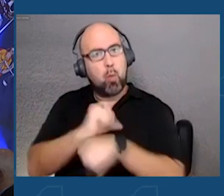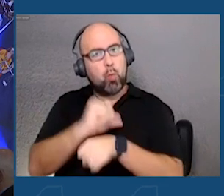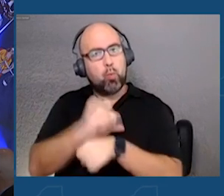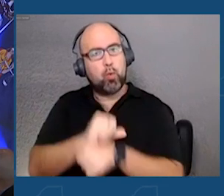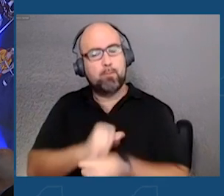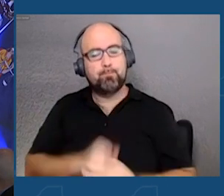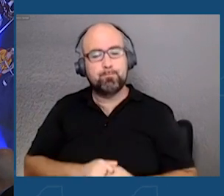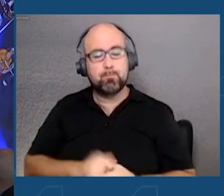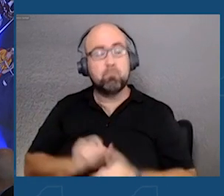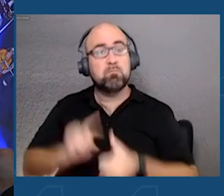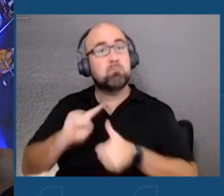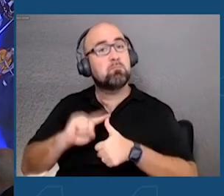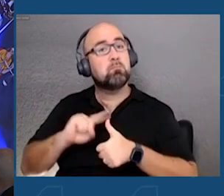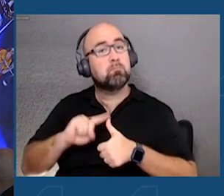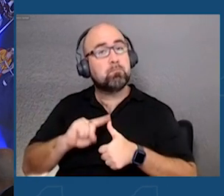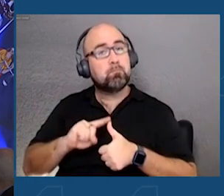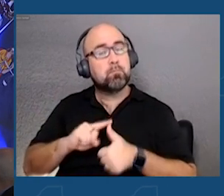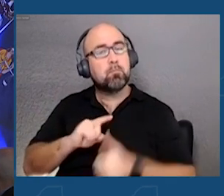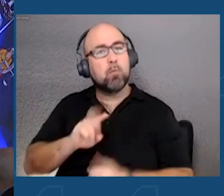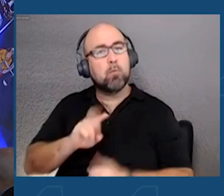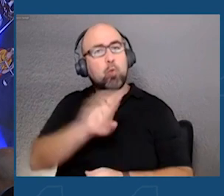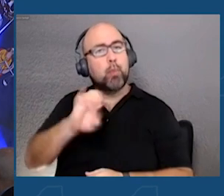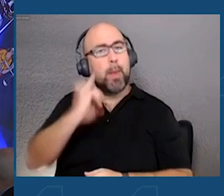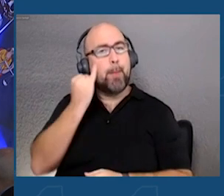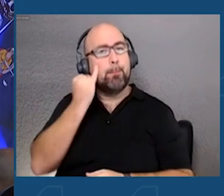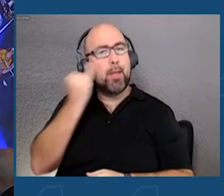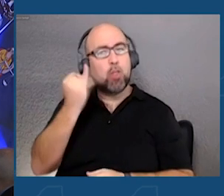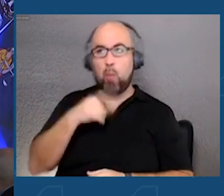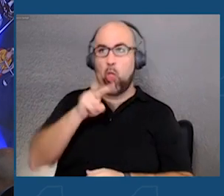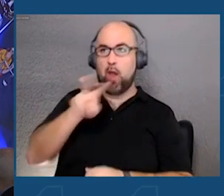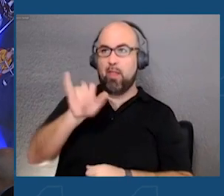I'm looking at that like I can see without my glasses on.